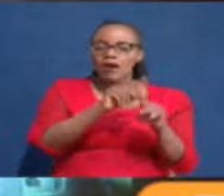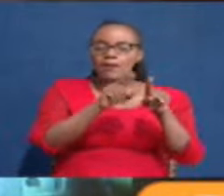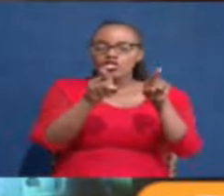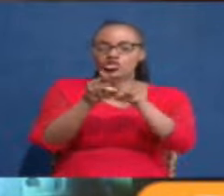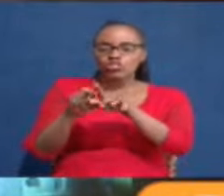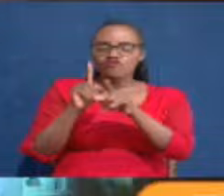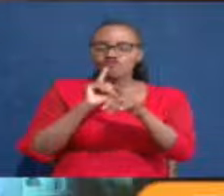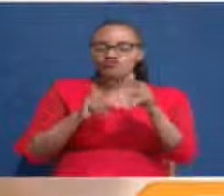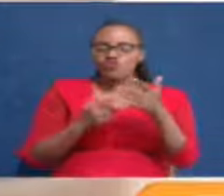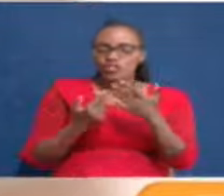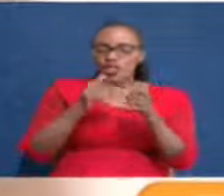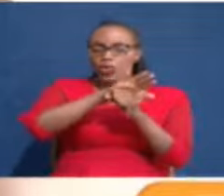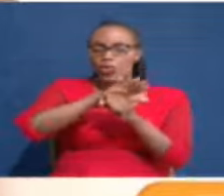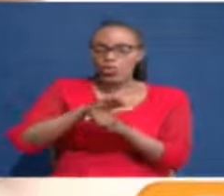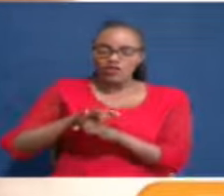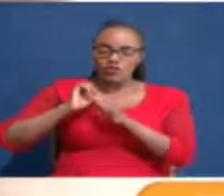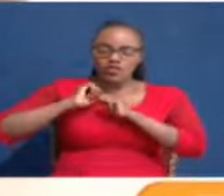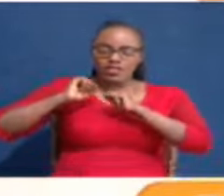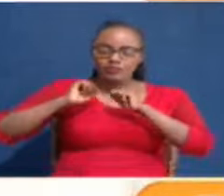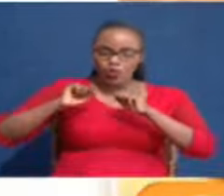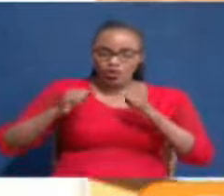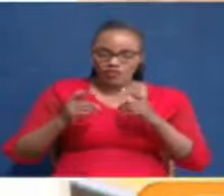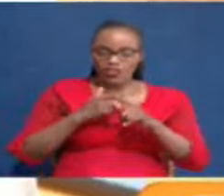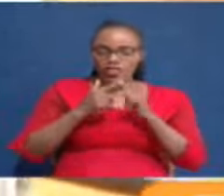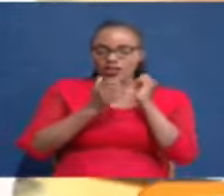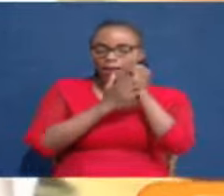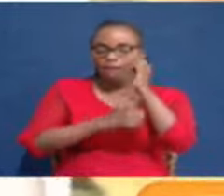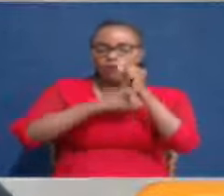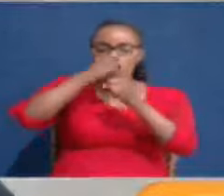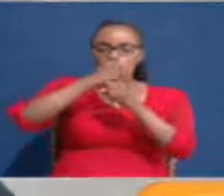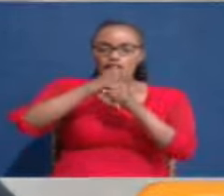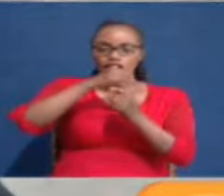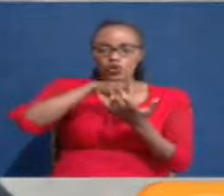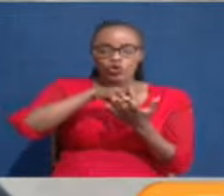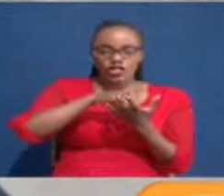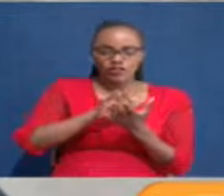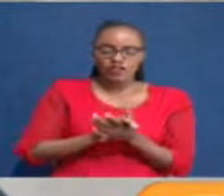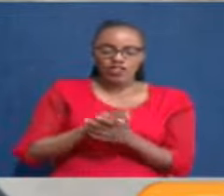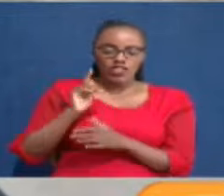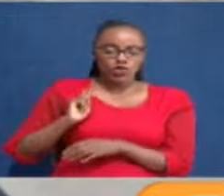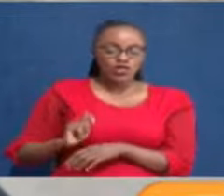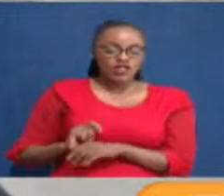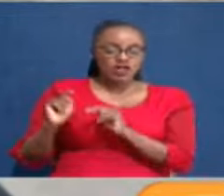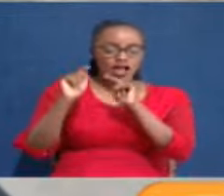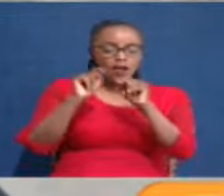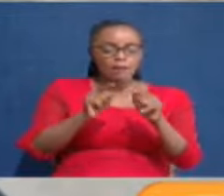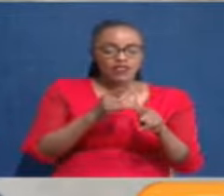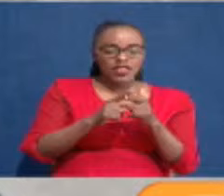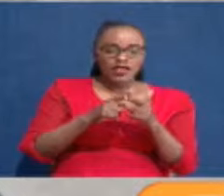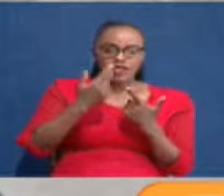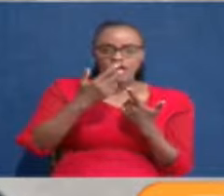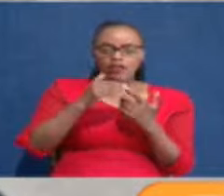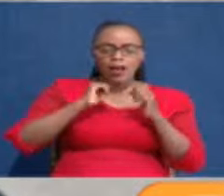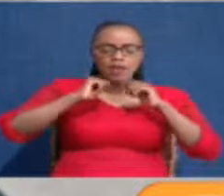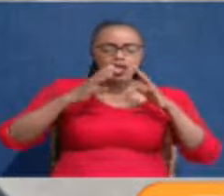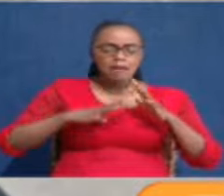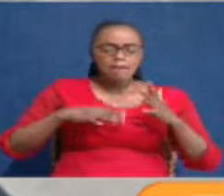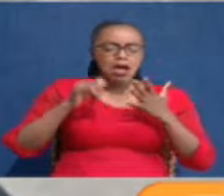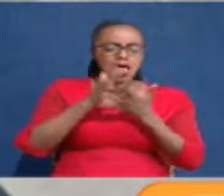allege mistreatment from senior officers and poor working conditions. Mambo ya uniform zikikuja wadosi wanajigawia wanasema ni